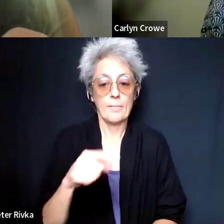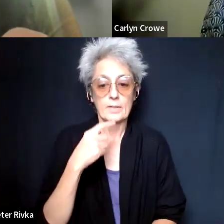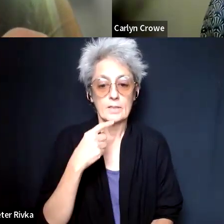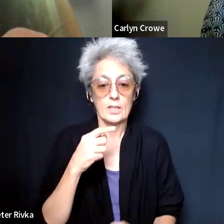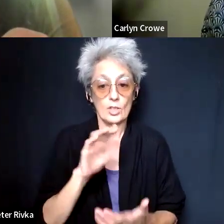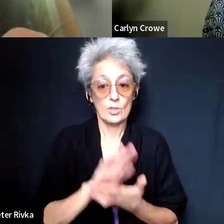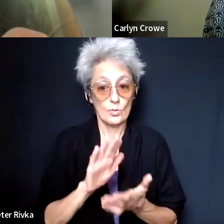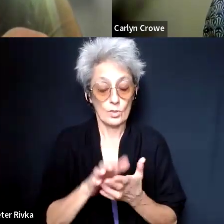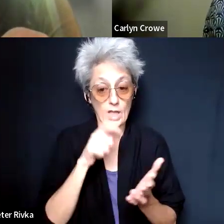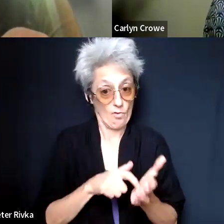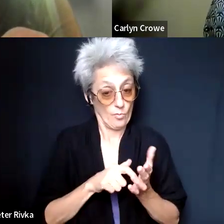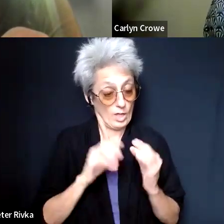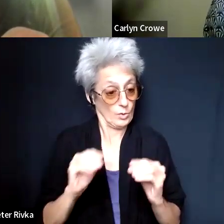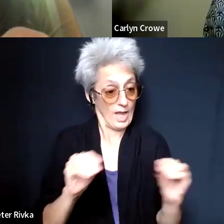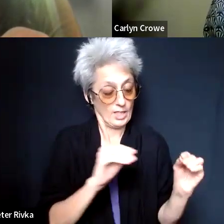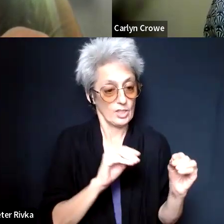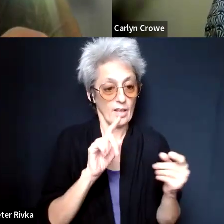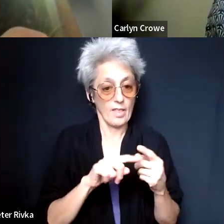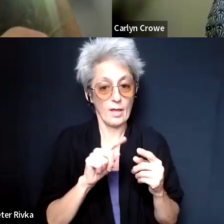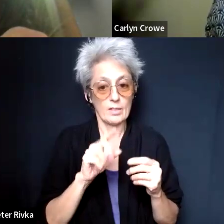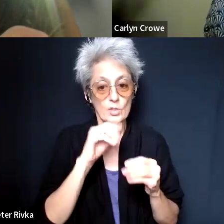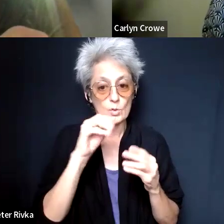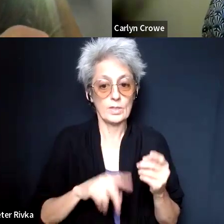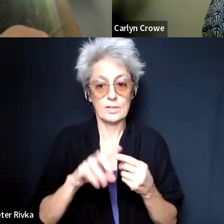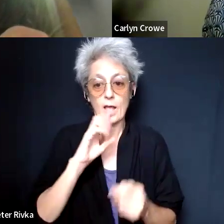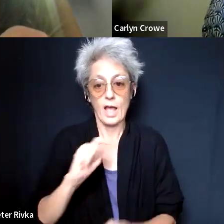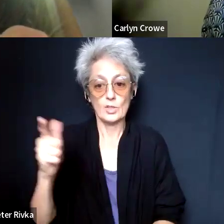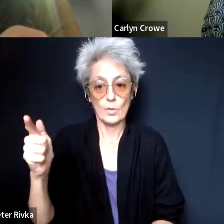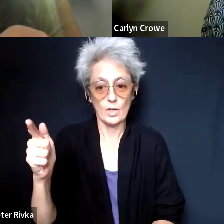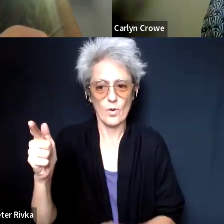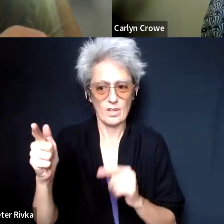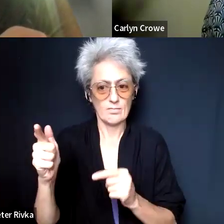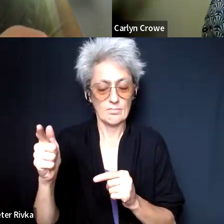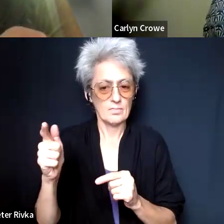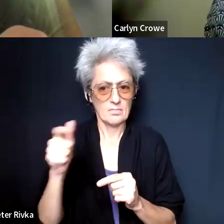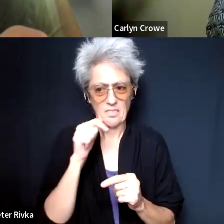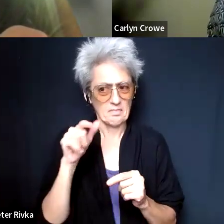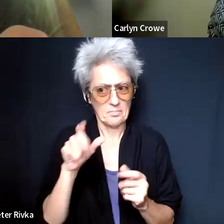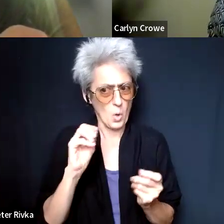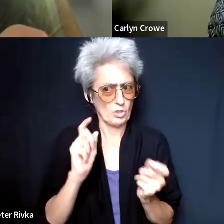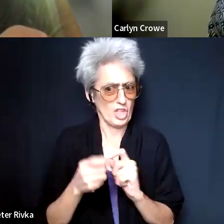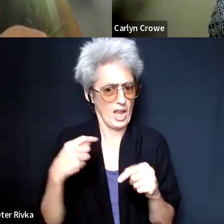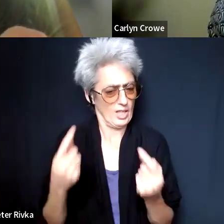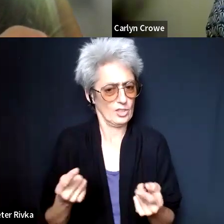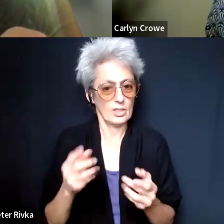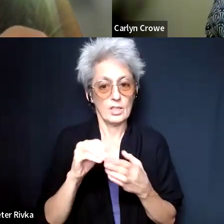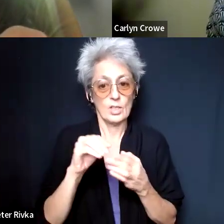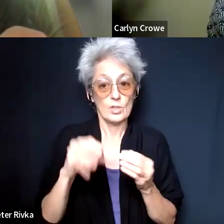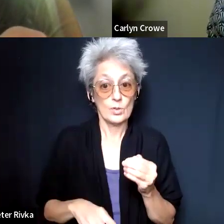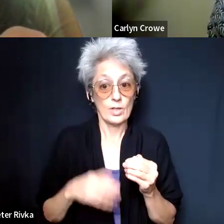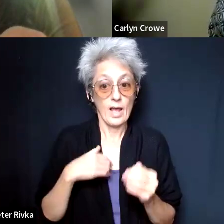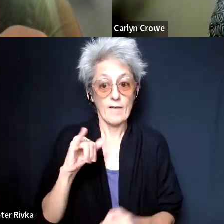students until the age of 21? That did not change. I don't, If a student is on an IEP, they